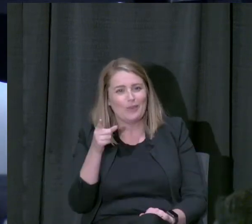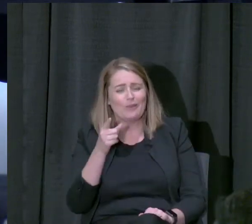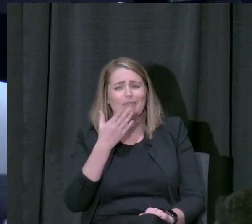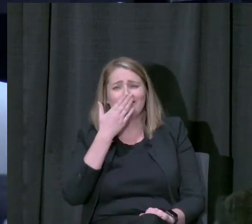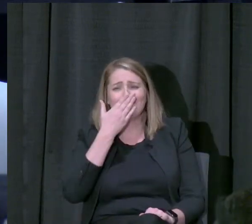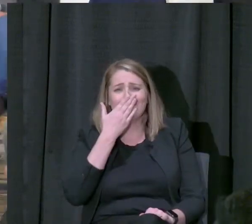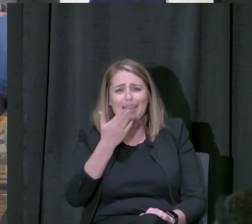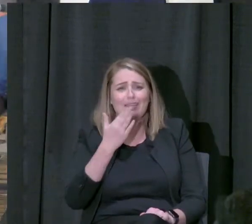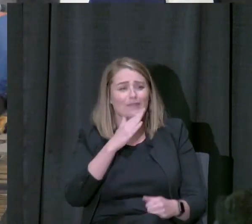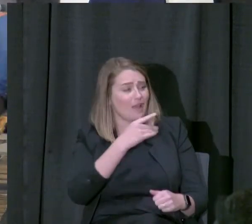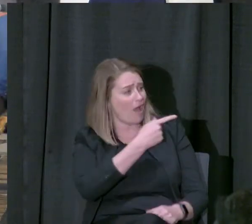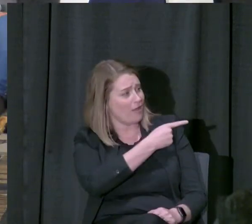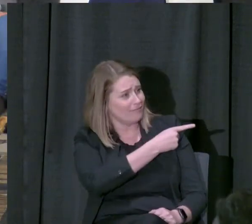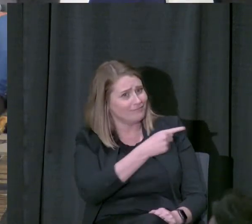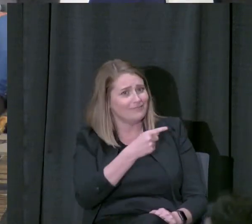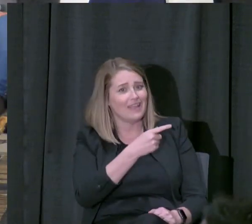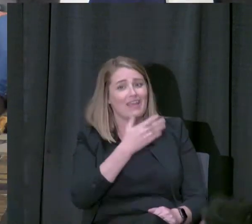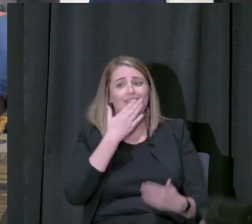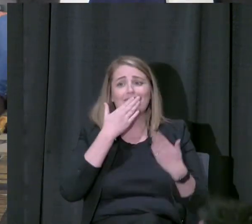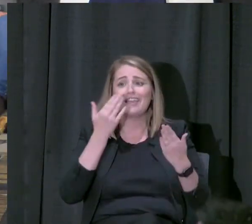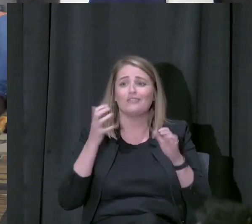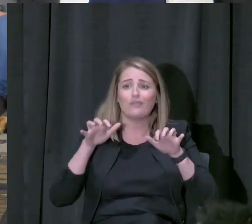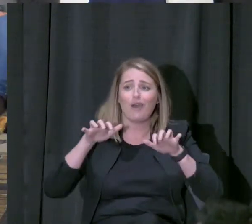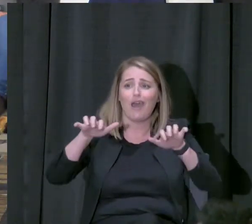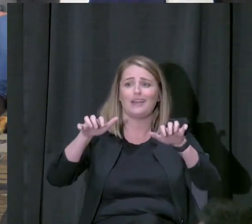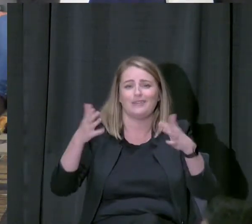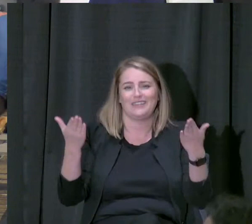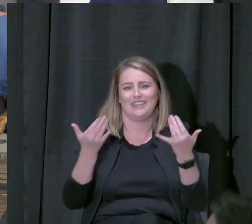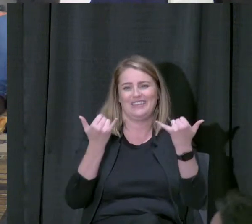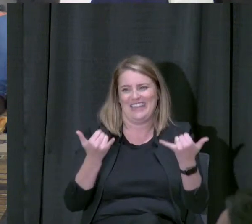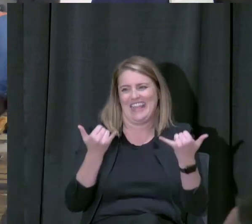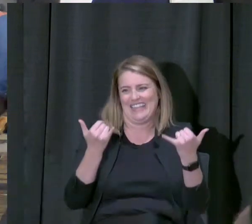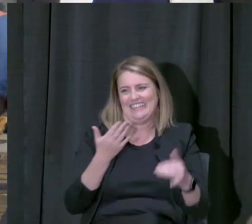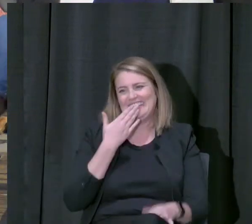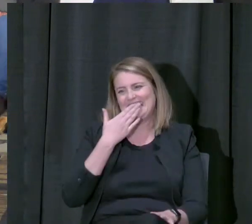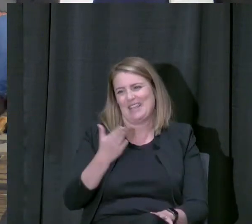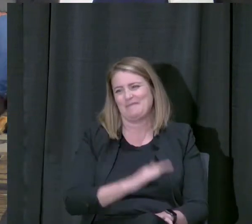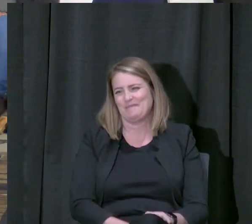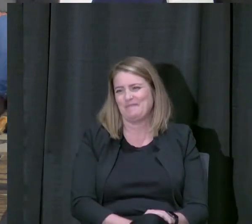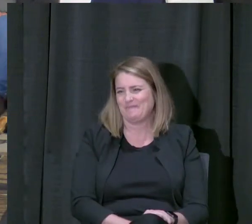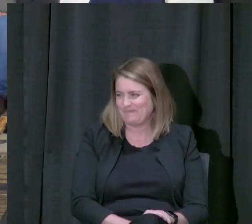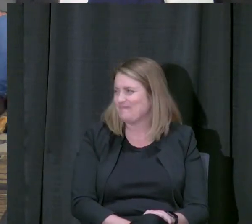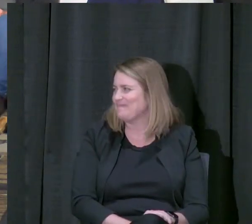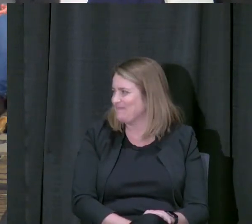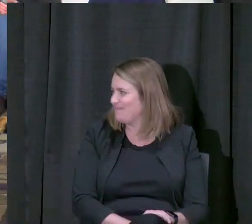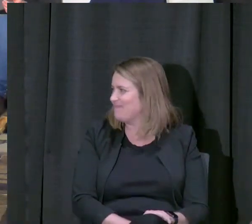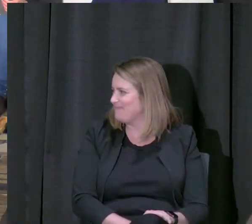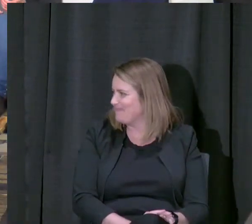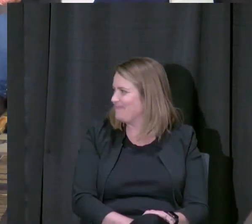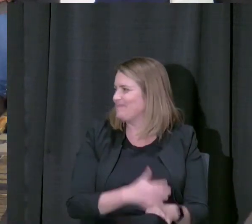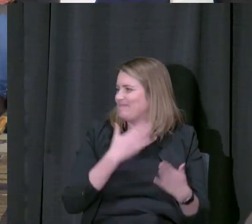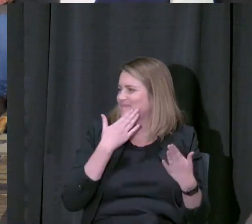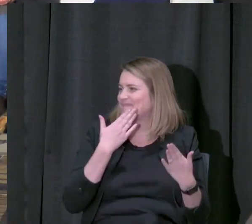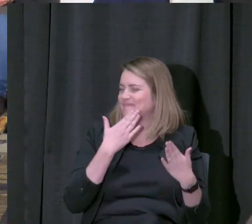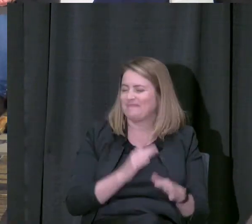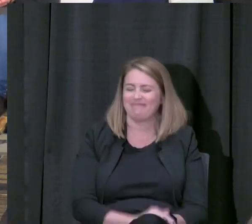thank you to all three of you, and thank you to our audience for being here today. Thank you, Josh. Thank you, Thank you, Josh. Josh.